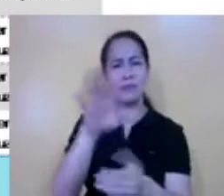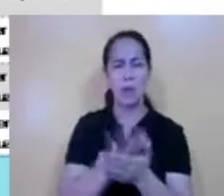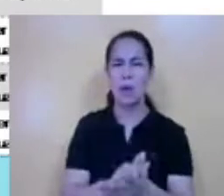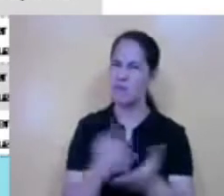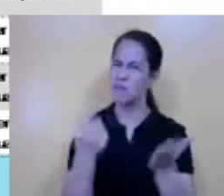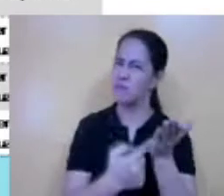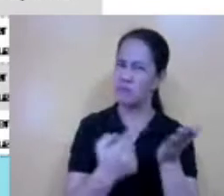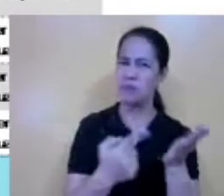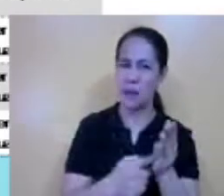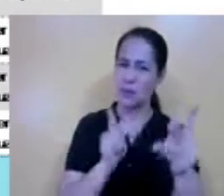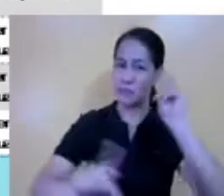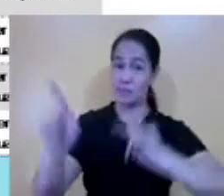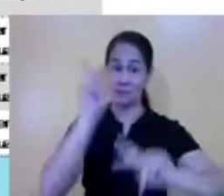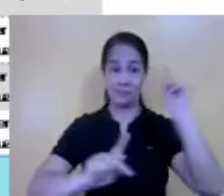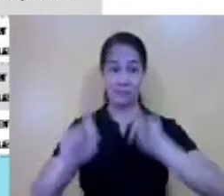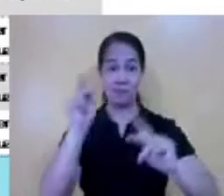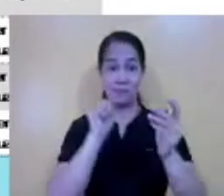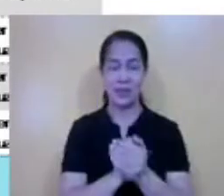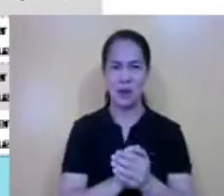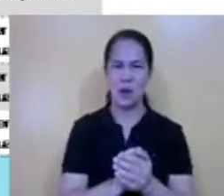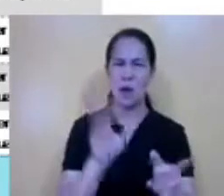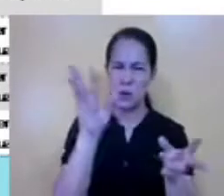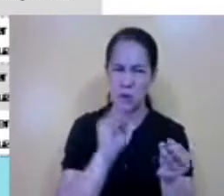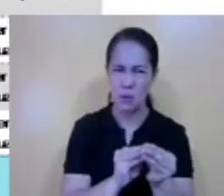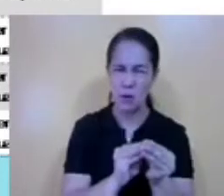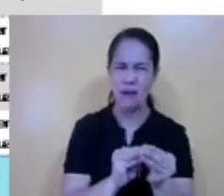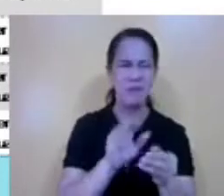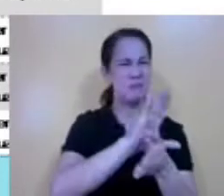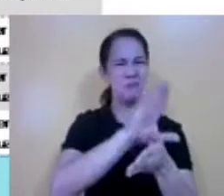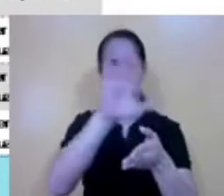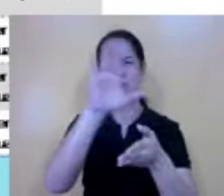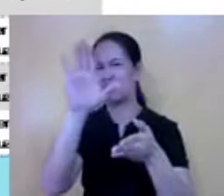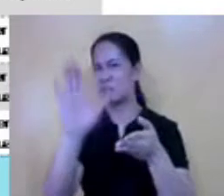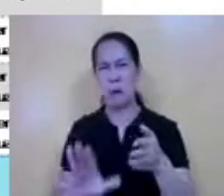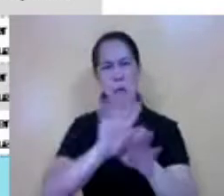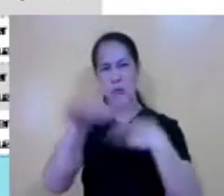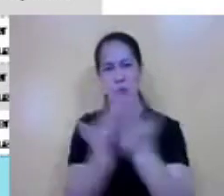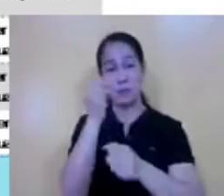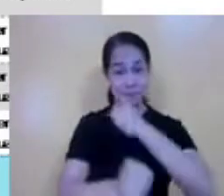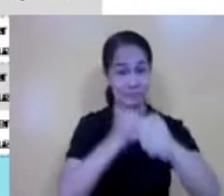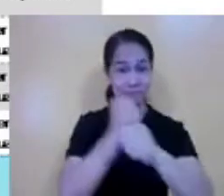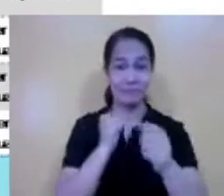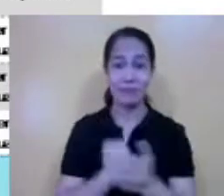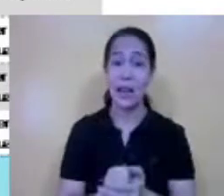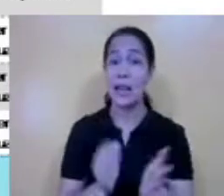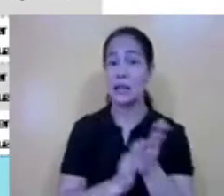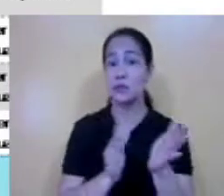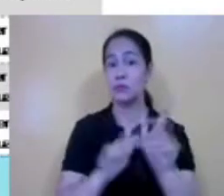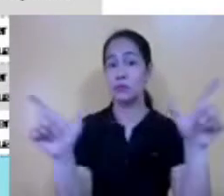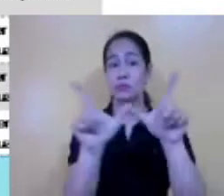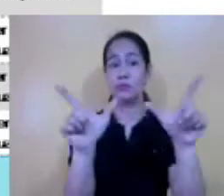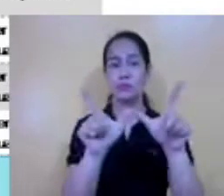performance covers an entire year, so a whole year. If it's at the school level, that's an entire school